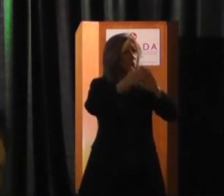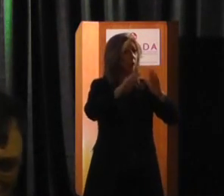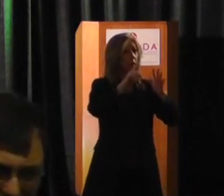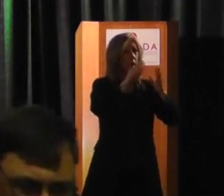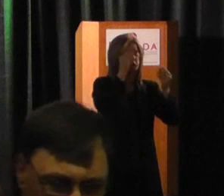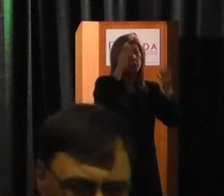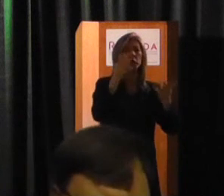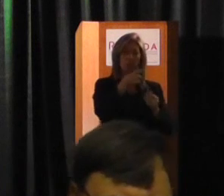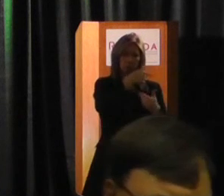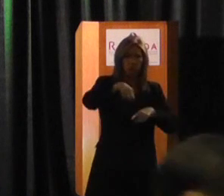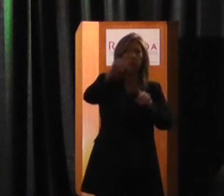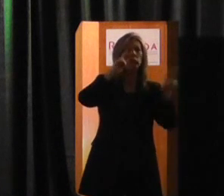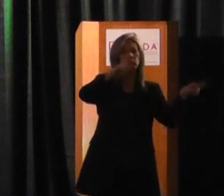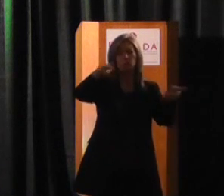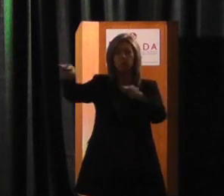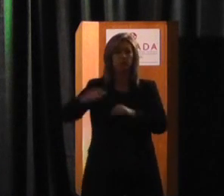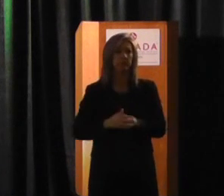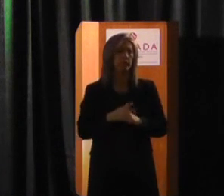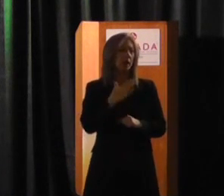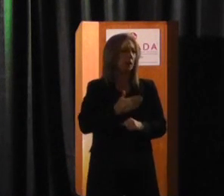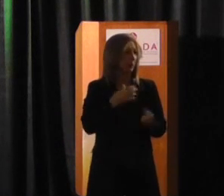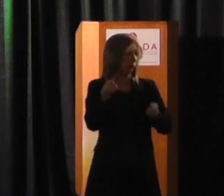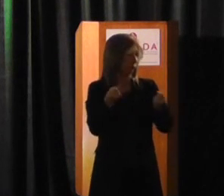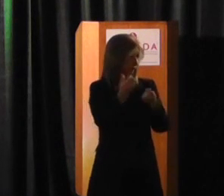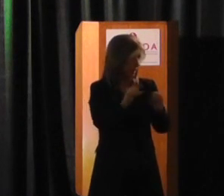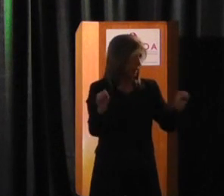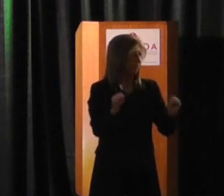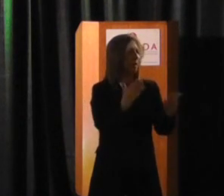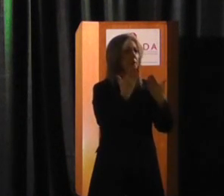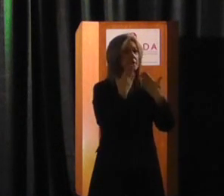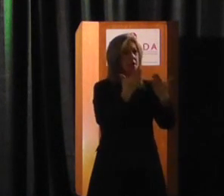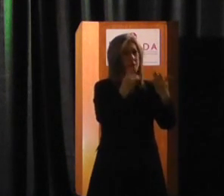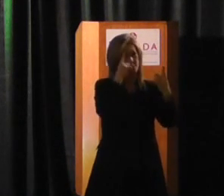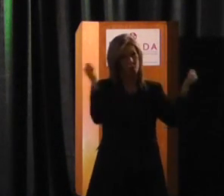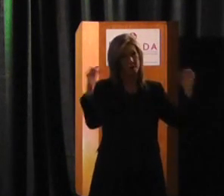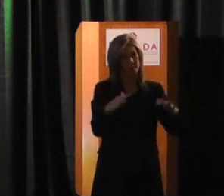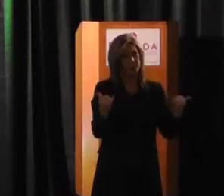that out. Drive safe out there today, and thank you so much for allowing me to be here with you.